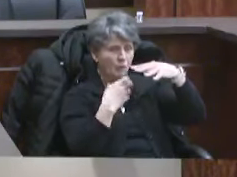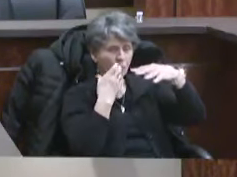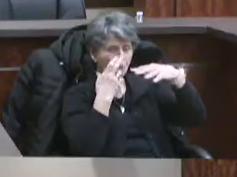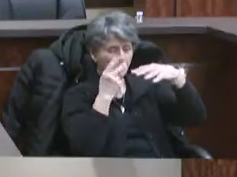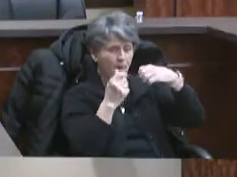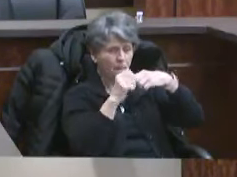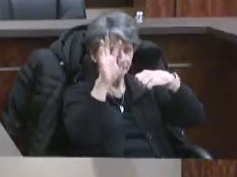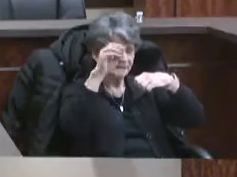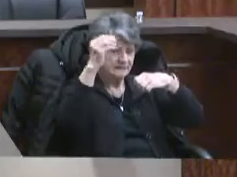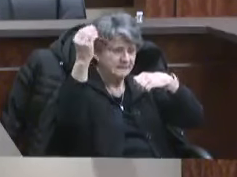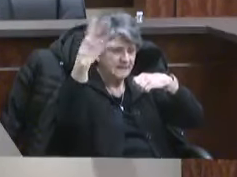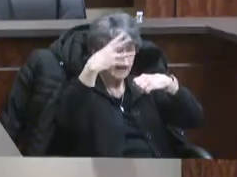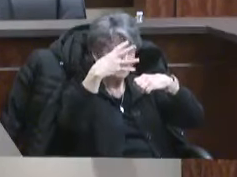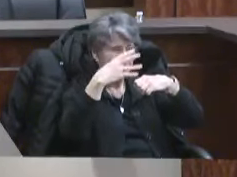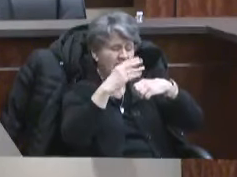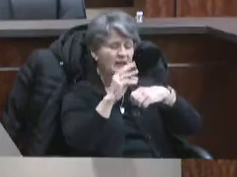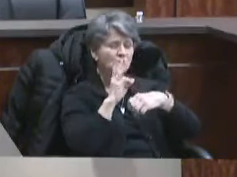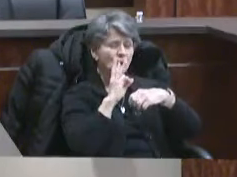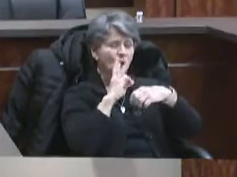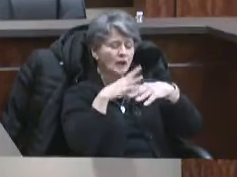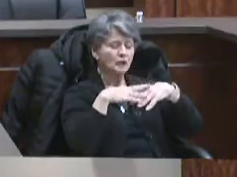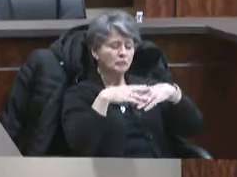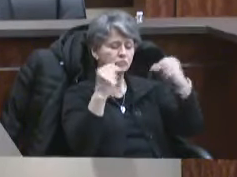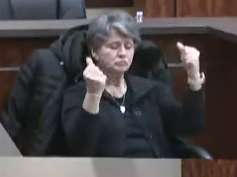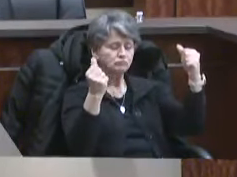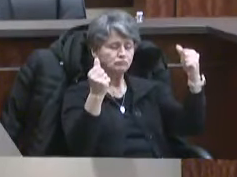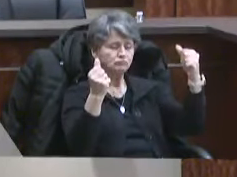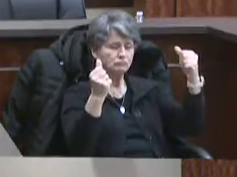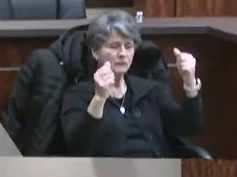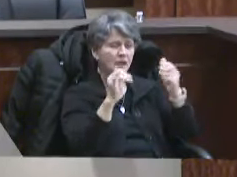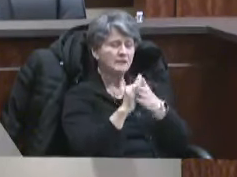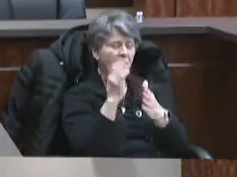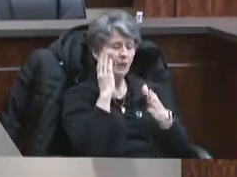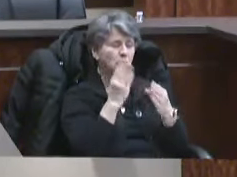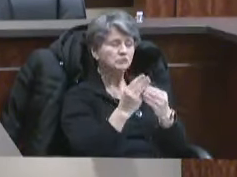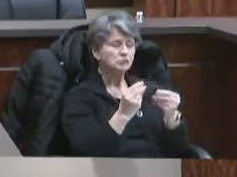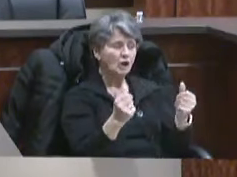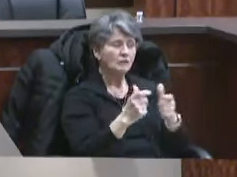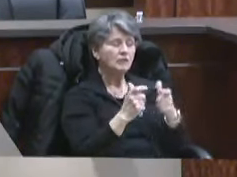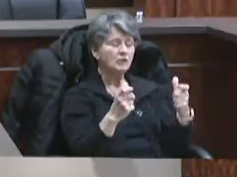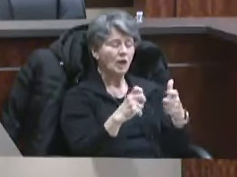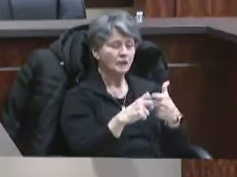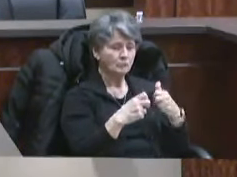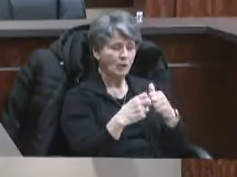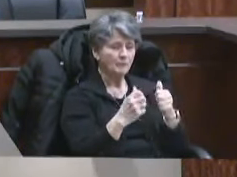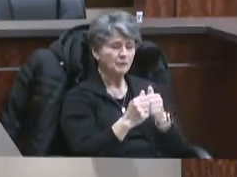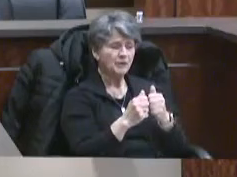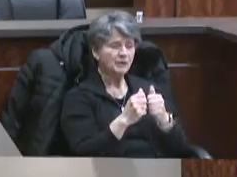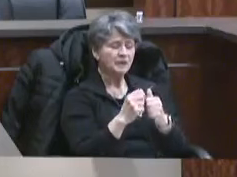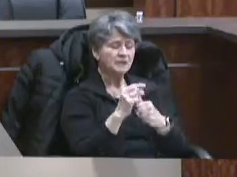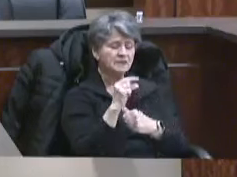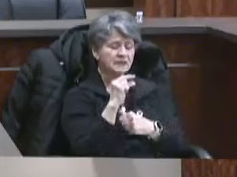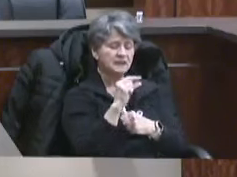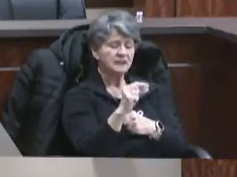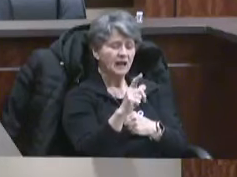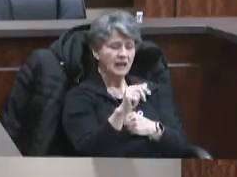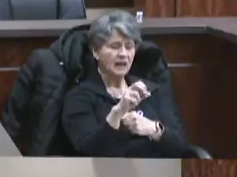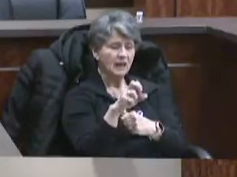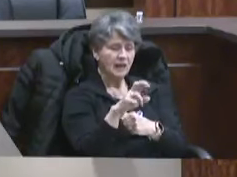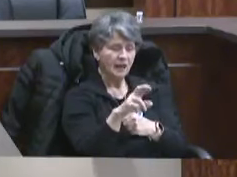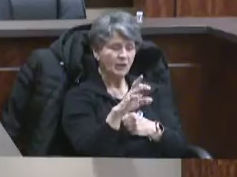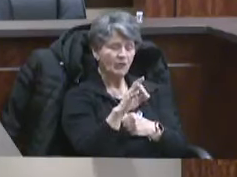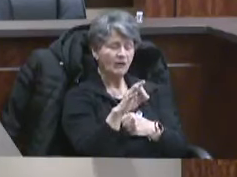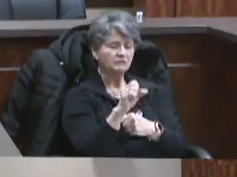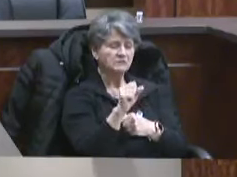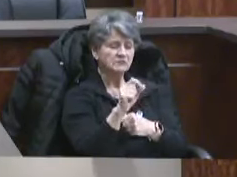water evaporate. And that would solve us a lot of problems with just a small layer of stone or